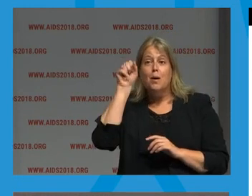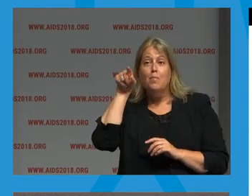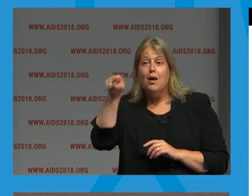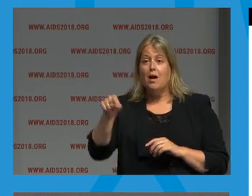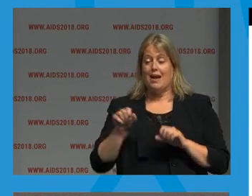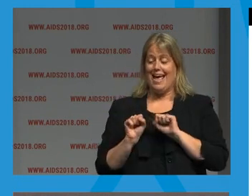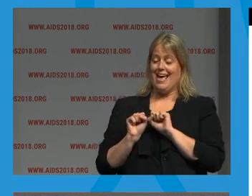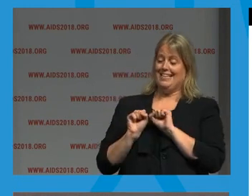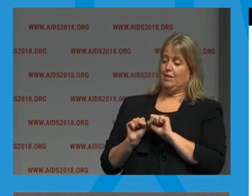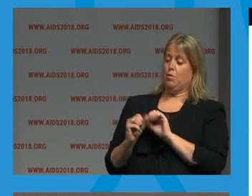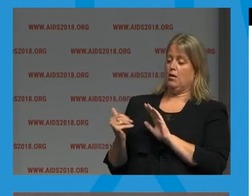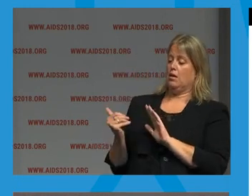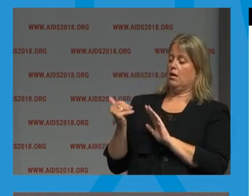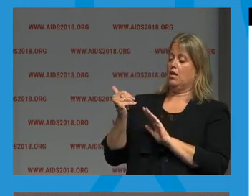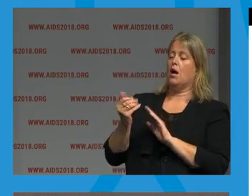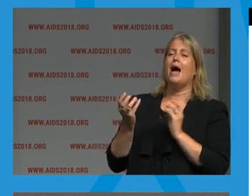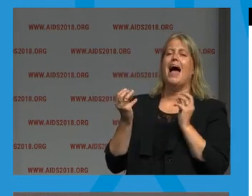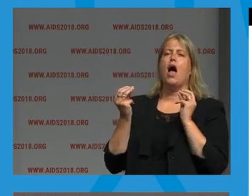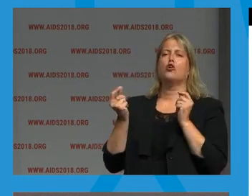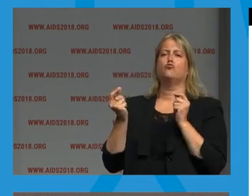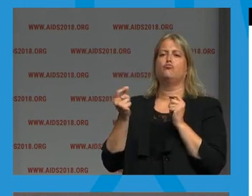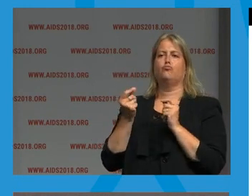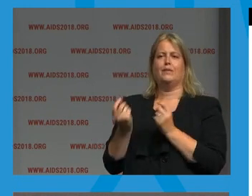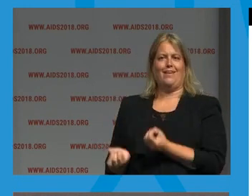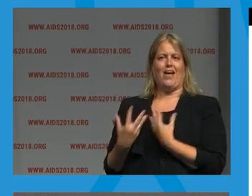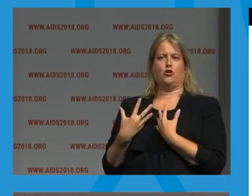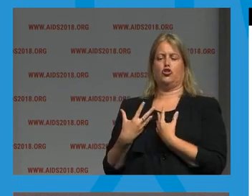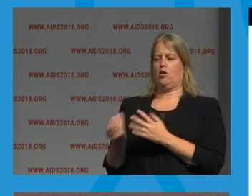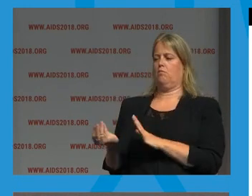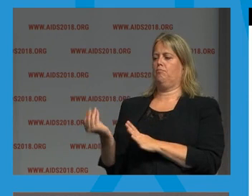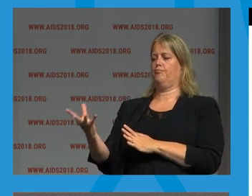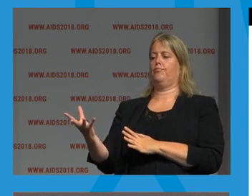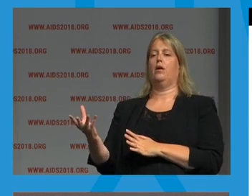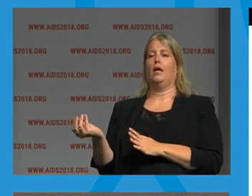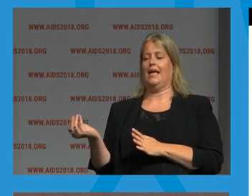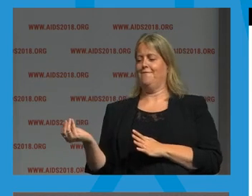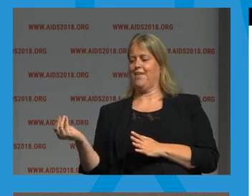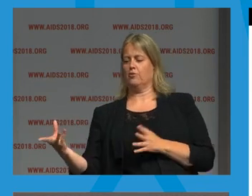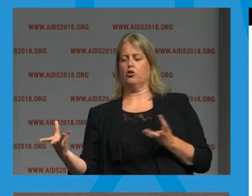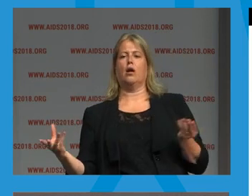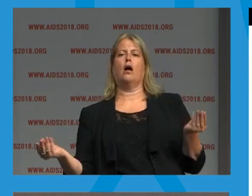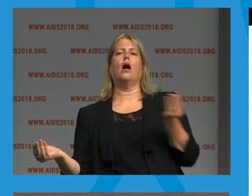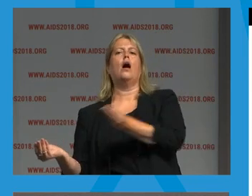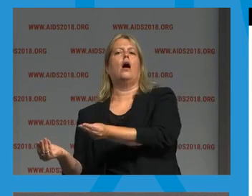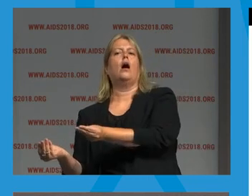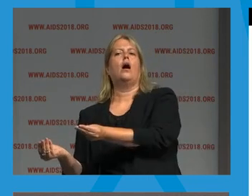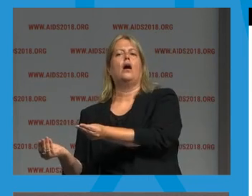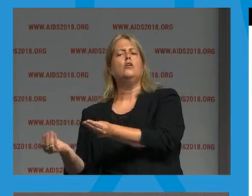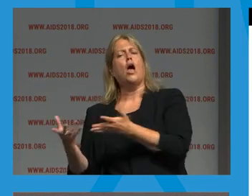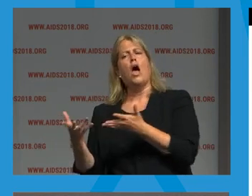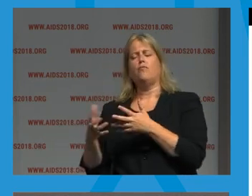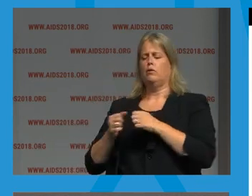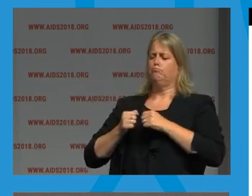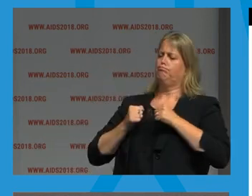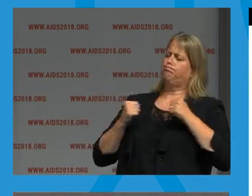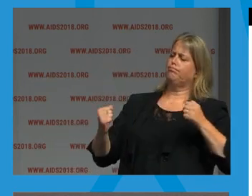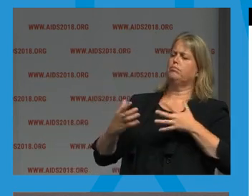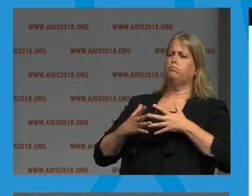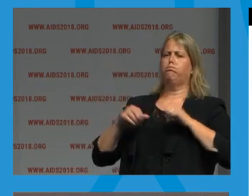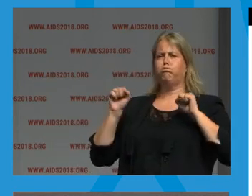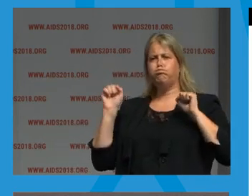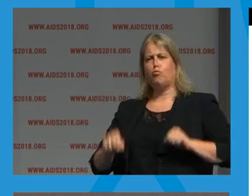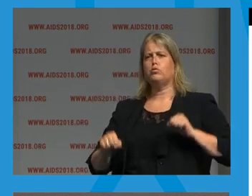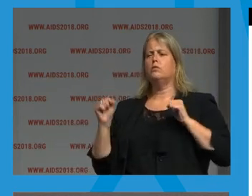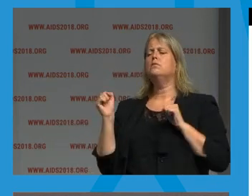was given during an acute infection. So to have a highly potent, broadly neutralizing antibody present in the early stages